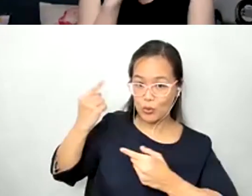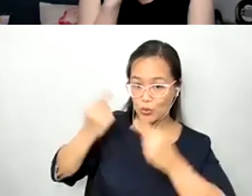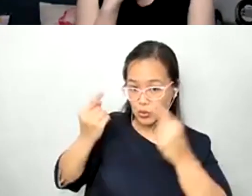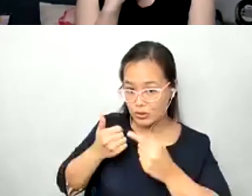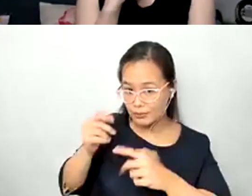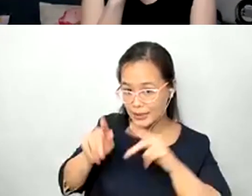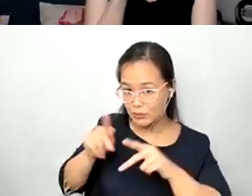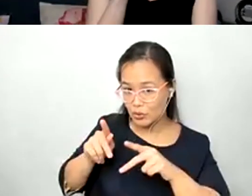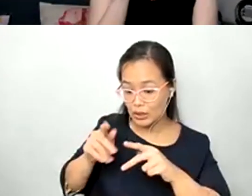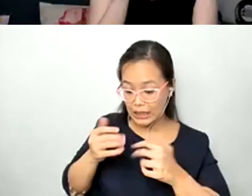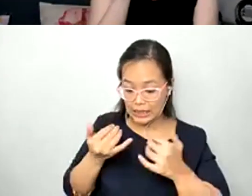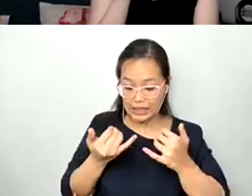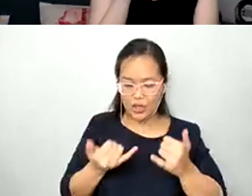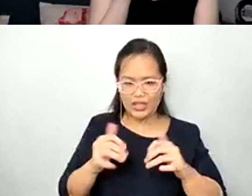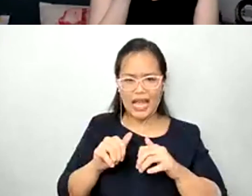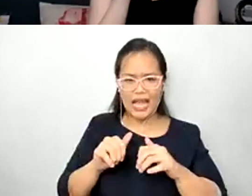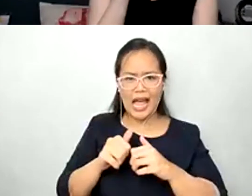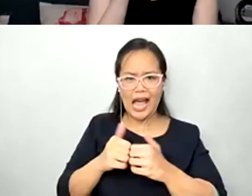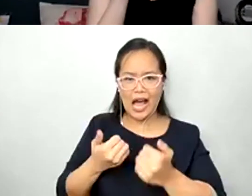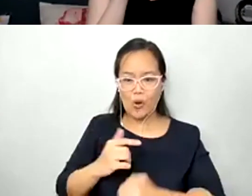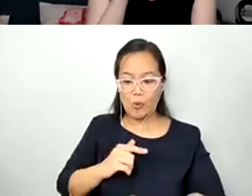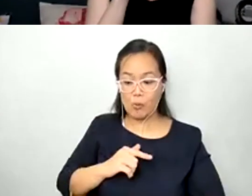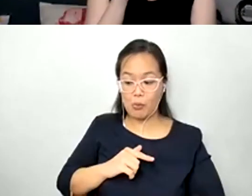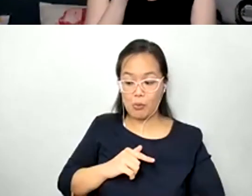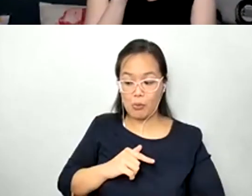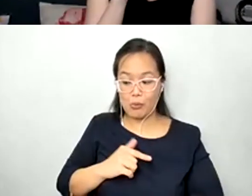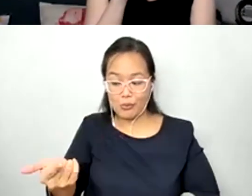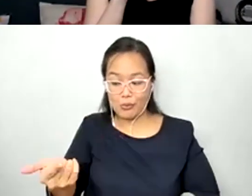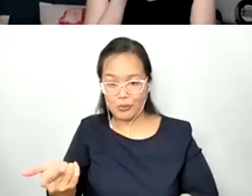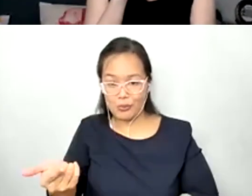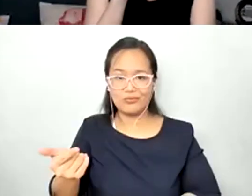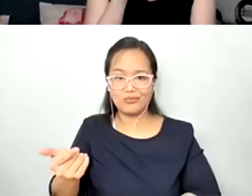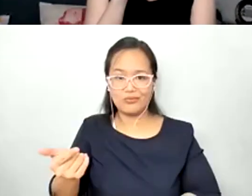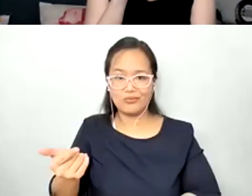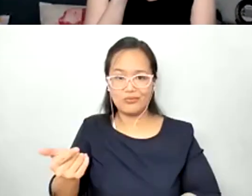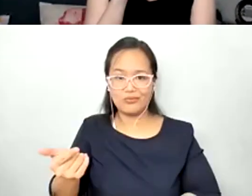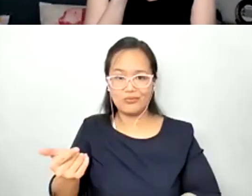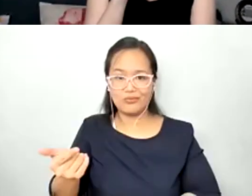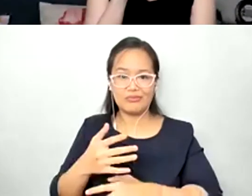paano tayo yung mag-share na hindi naman makaka-burden sa kanila?